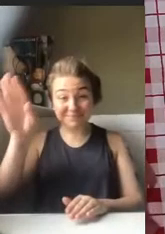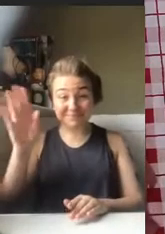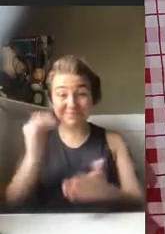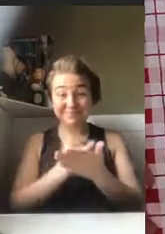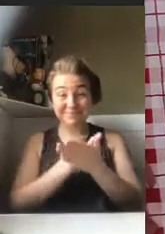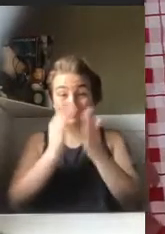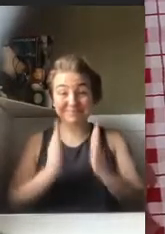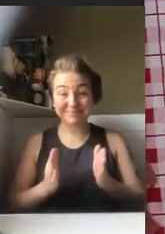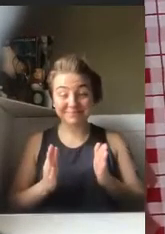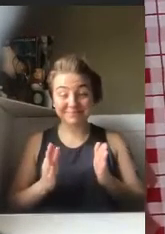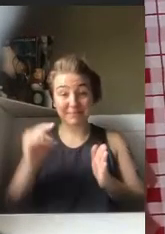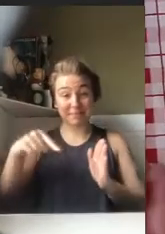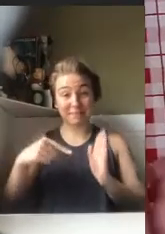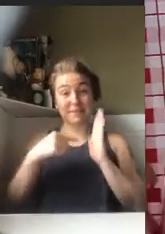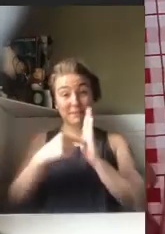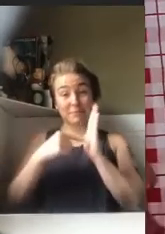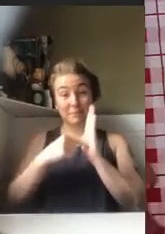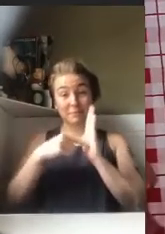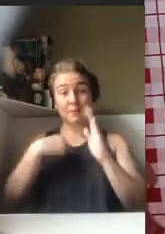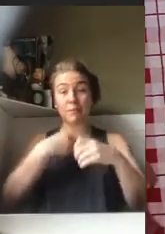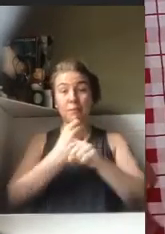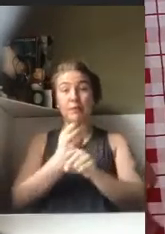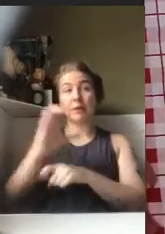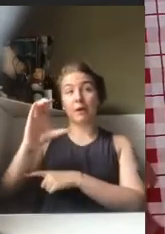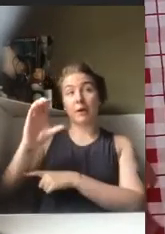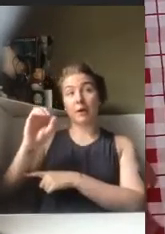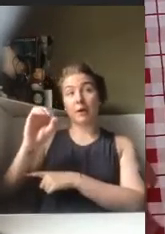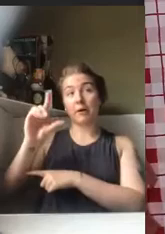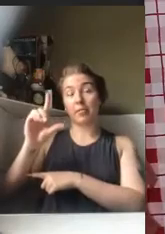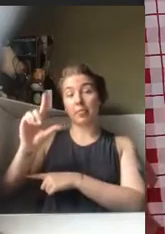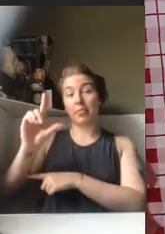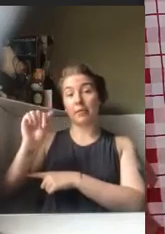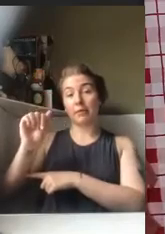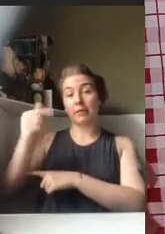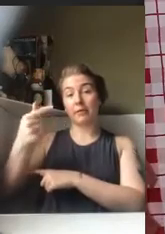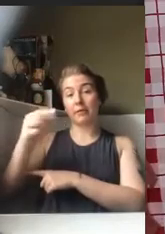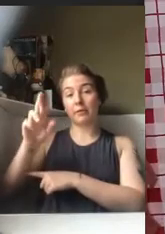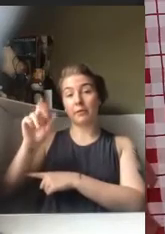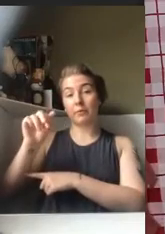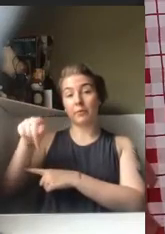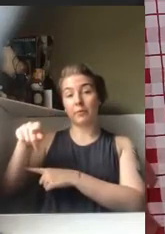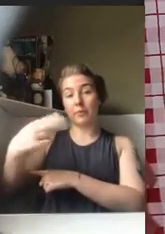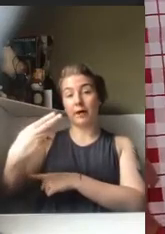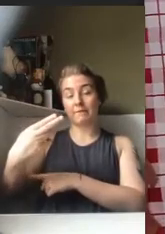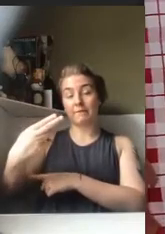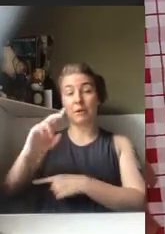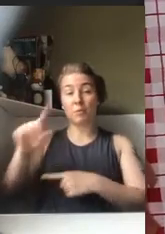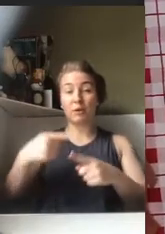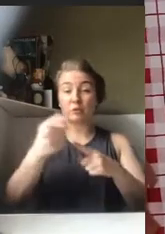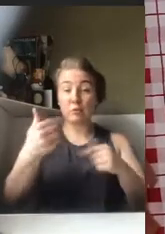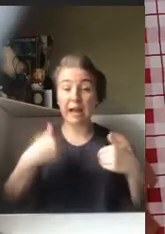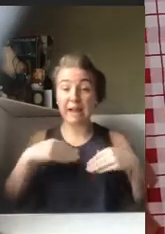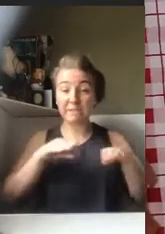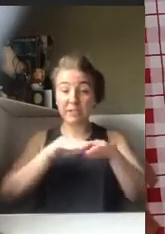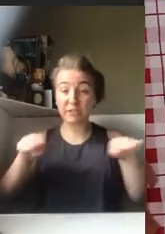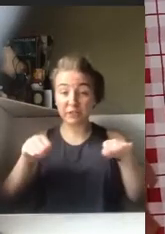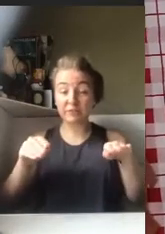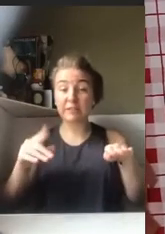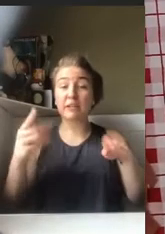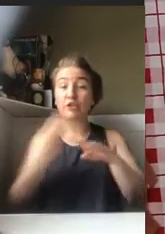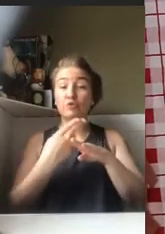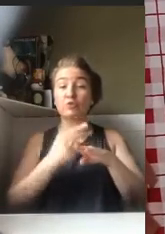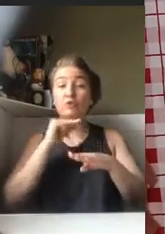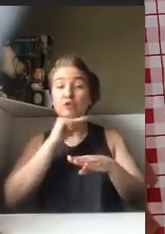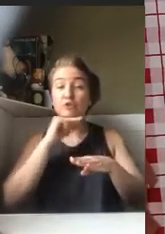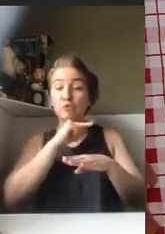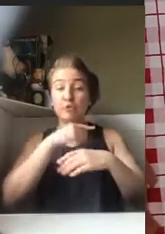Greetings artists! In this demonstration I will be making a collagraph. A collagraph is when you glue materials onto a surface and use it as a